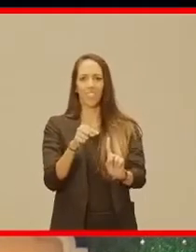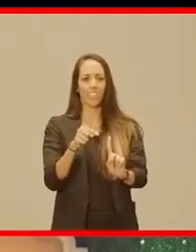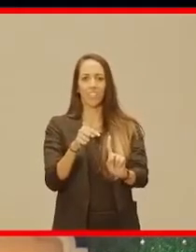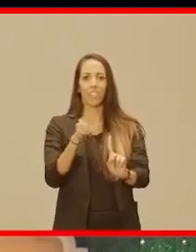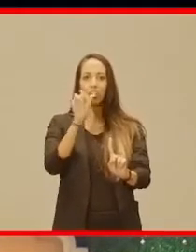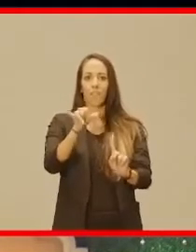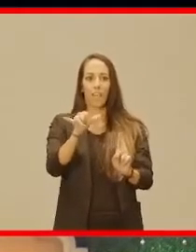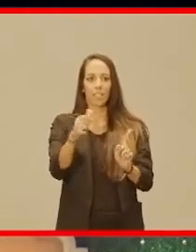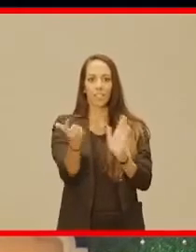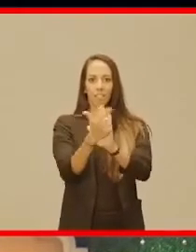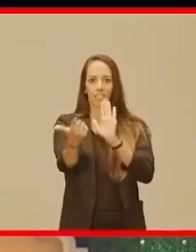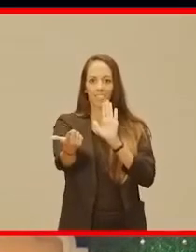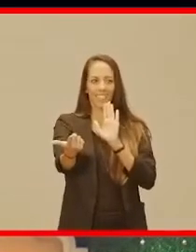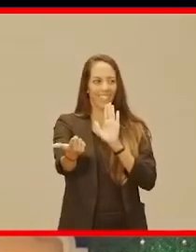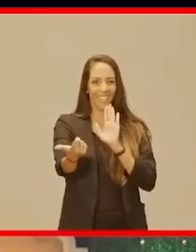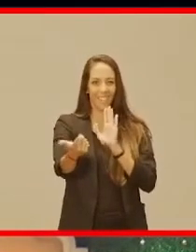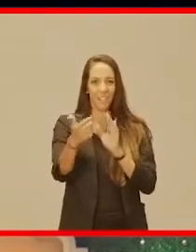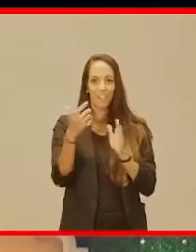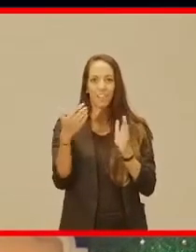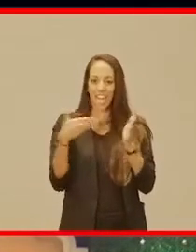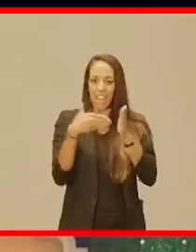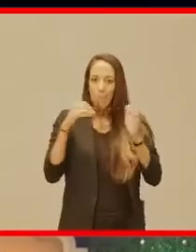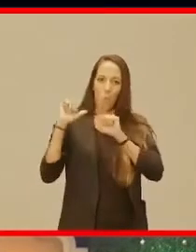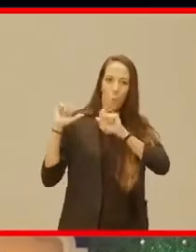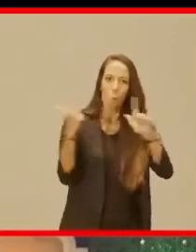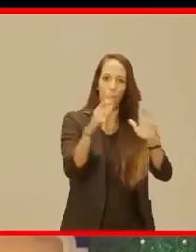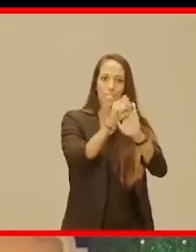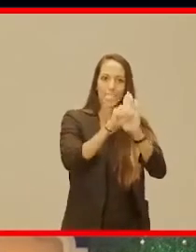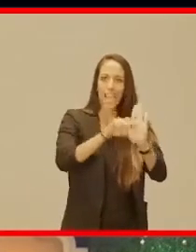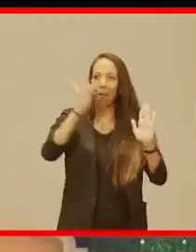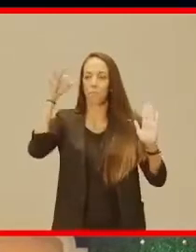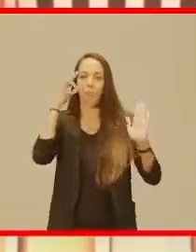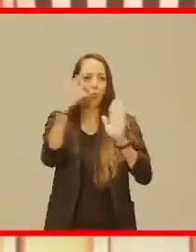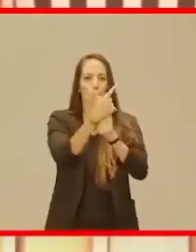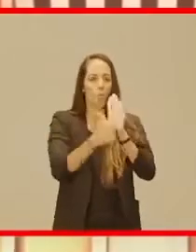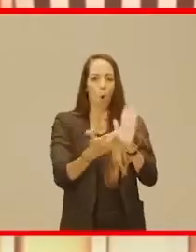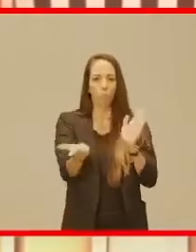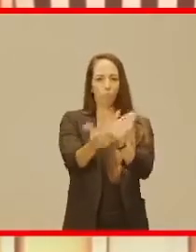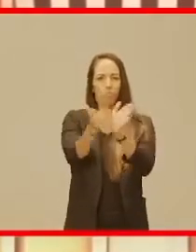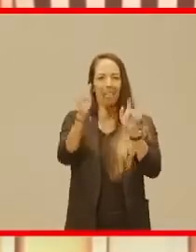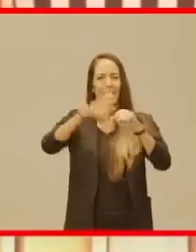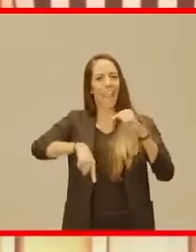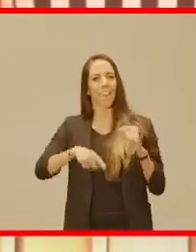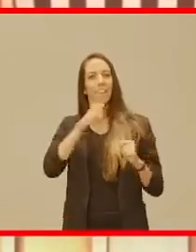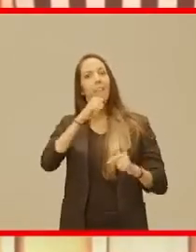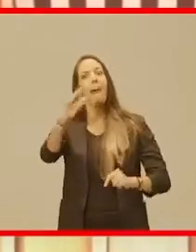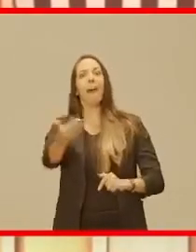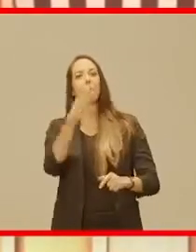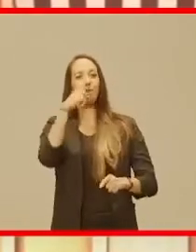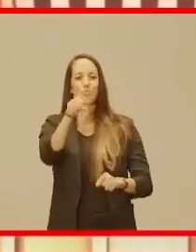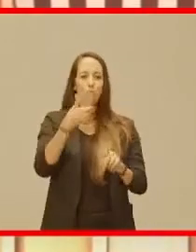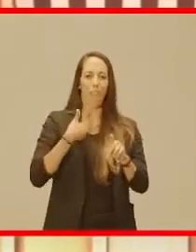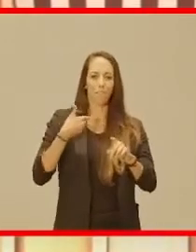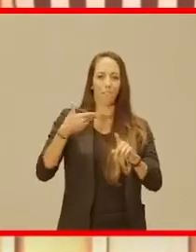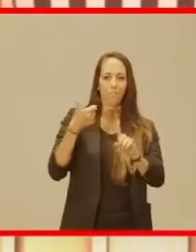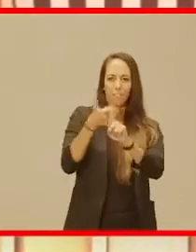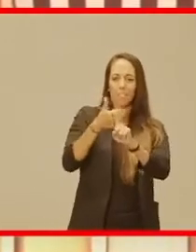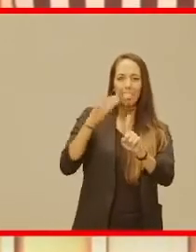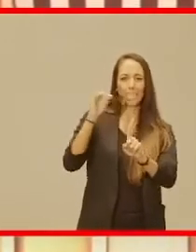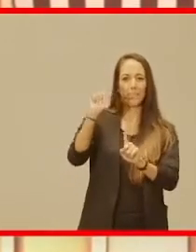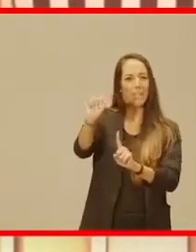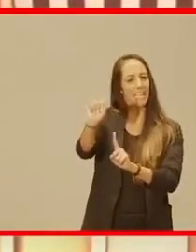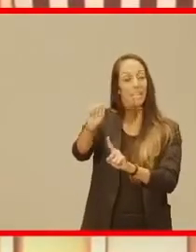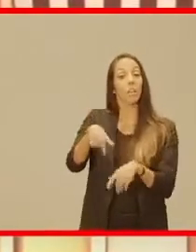against pretty much all local, state, and federal laws. So there are places where you could file a complaint on that. I'm